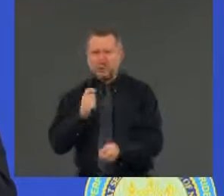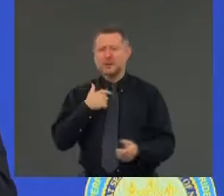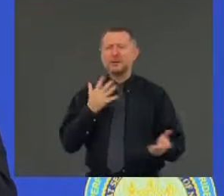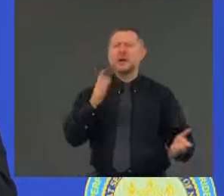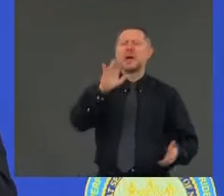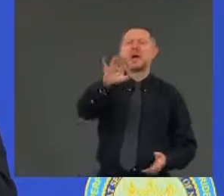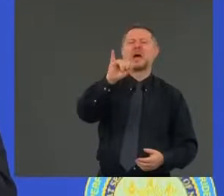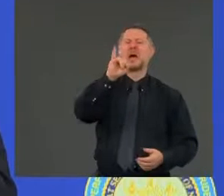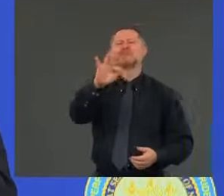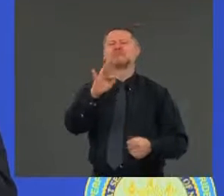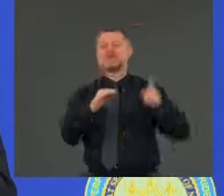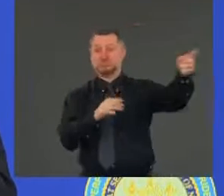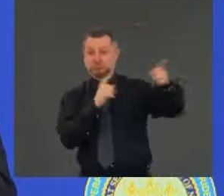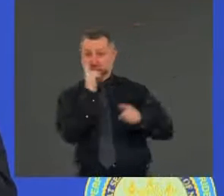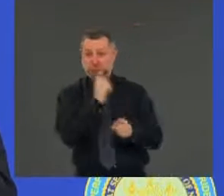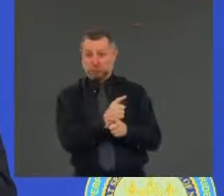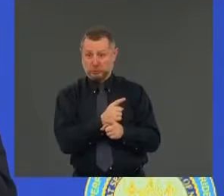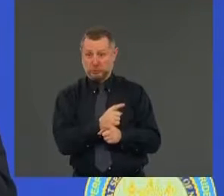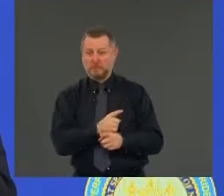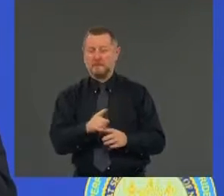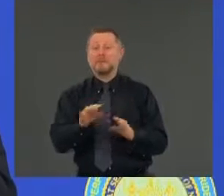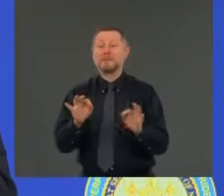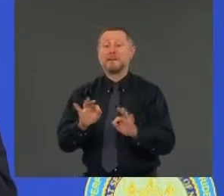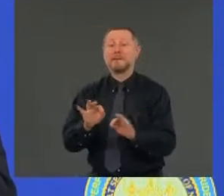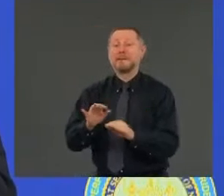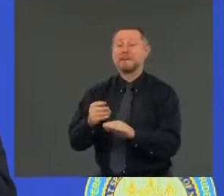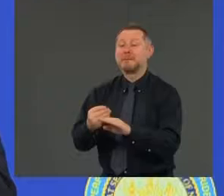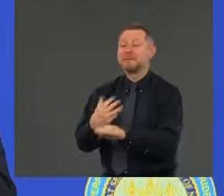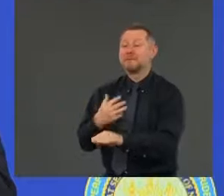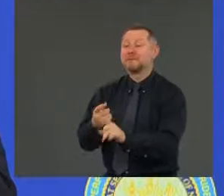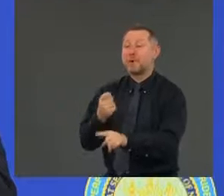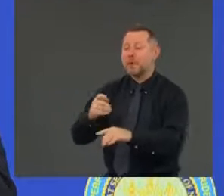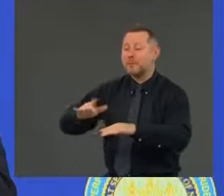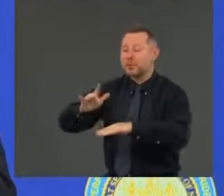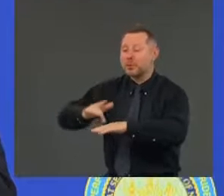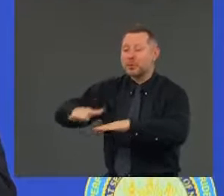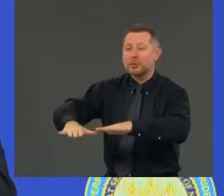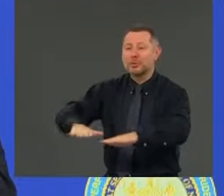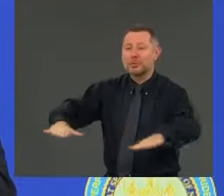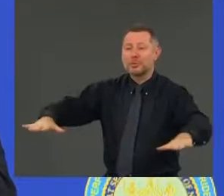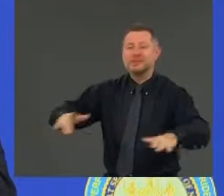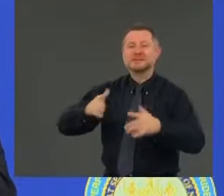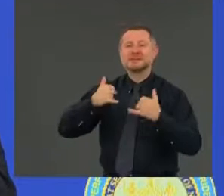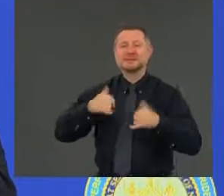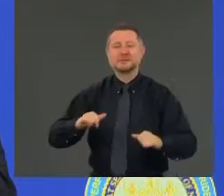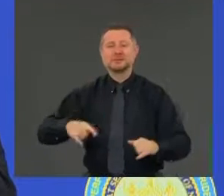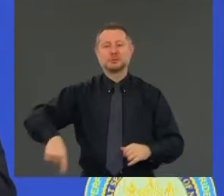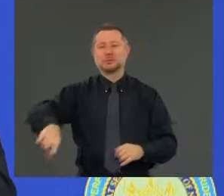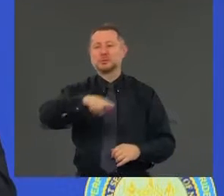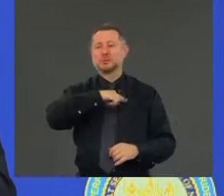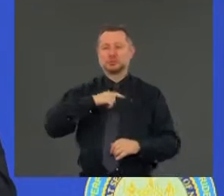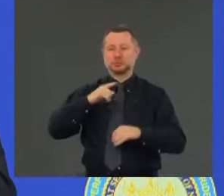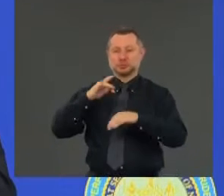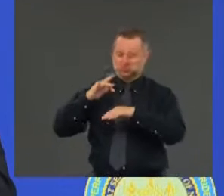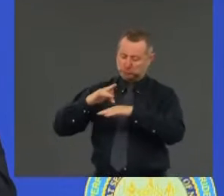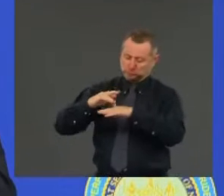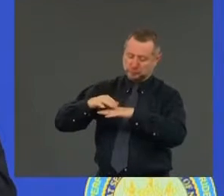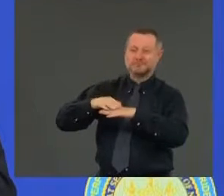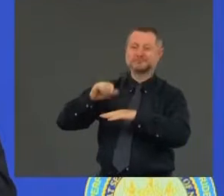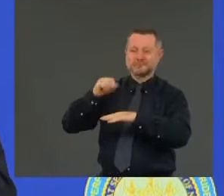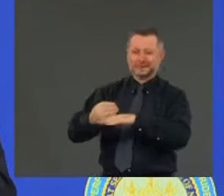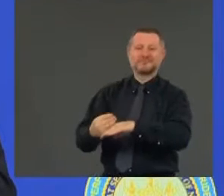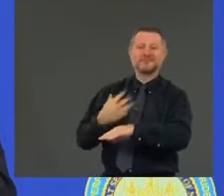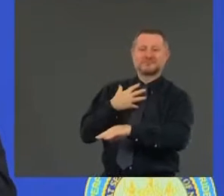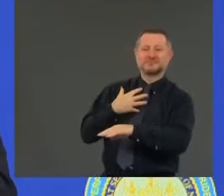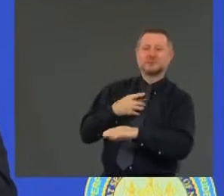right, and it's only a minor source now, it's still a source. And do everything you can. Do everything you can. Do everything you